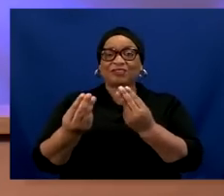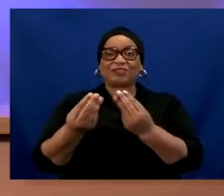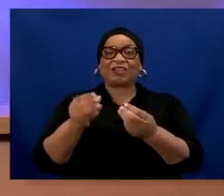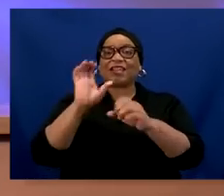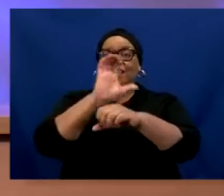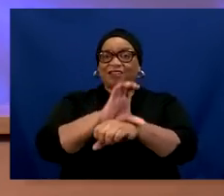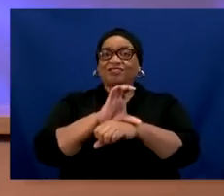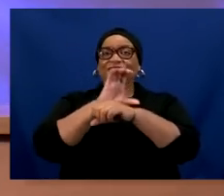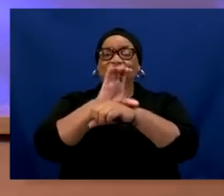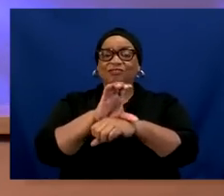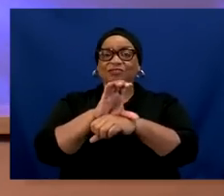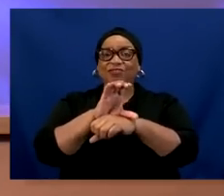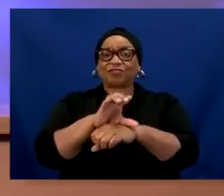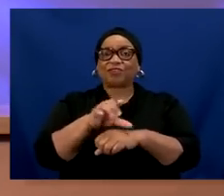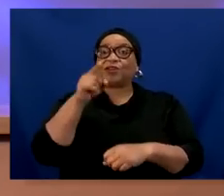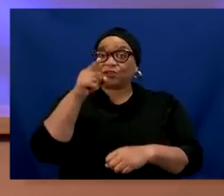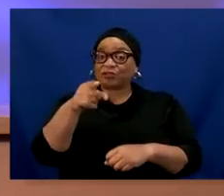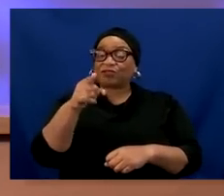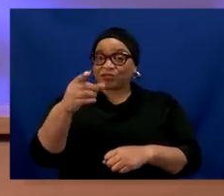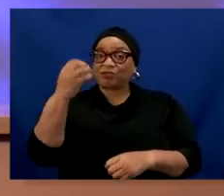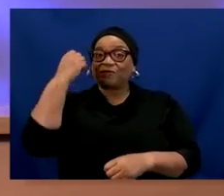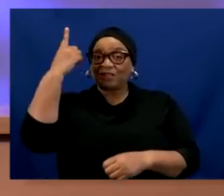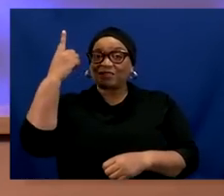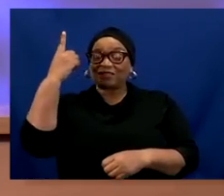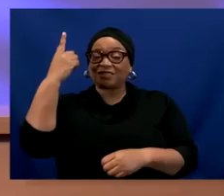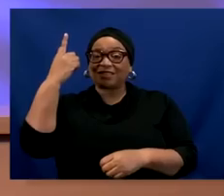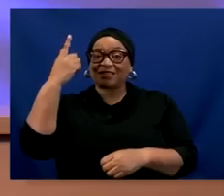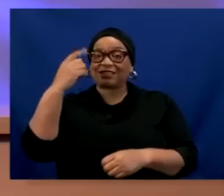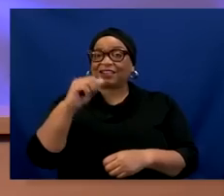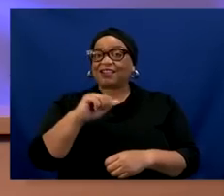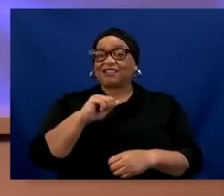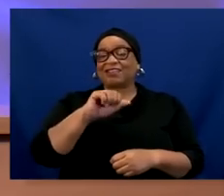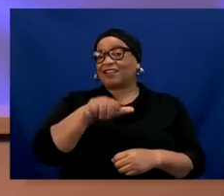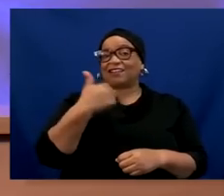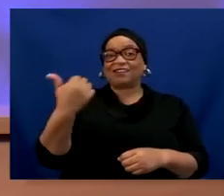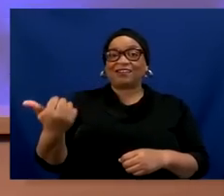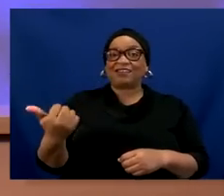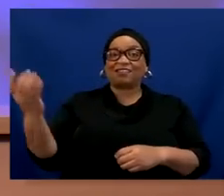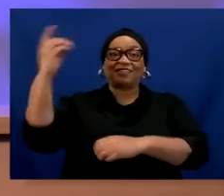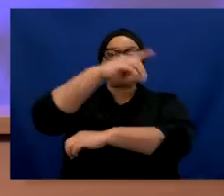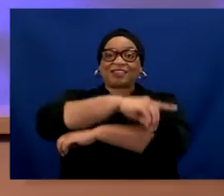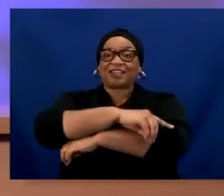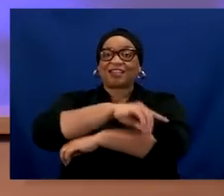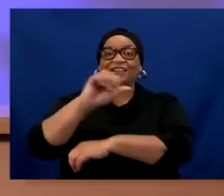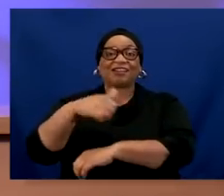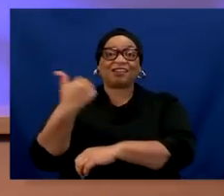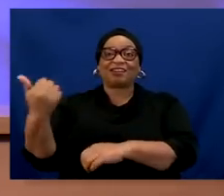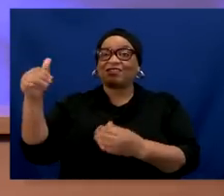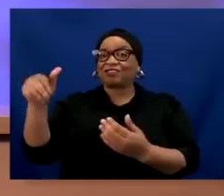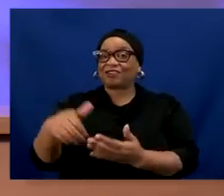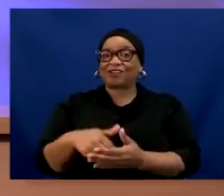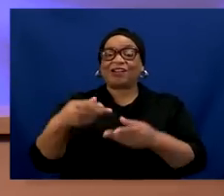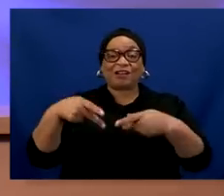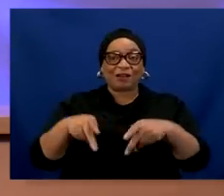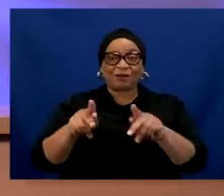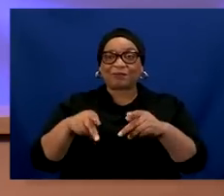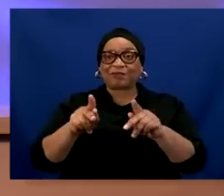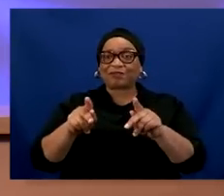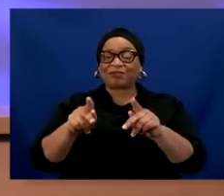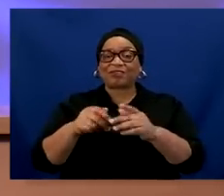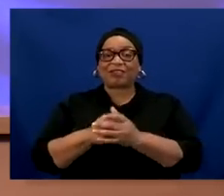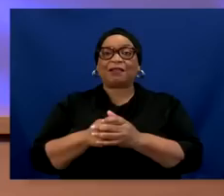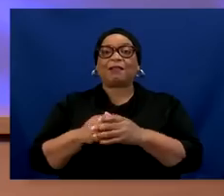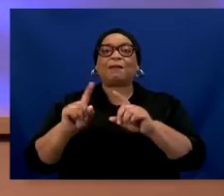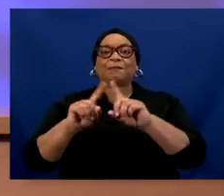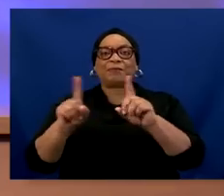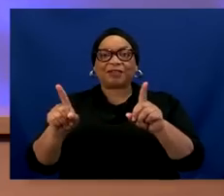filled with praise, because you recognize you don't deserve to have another day and another chance. But somebody ought to thank God that in the midst of